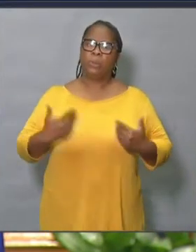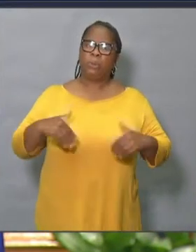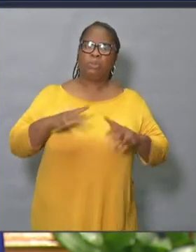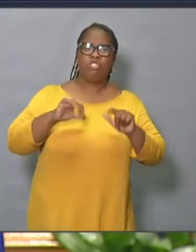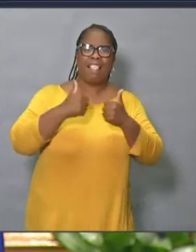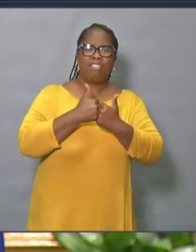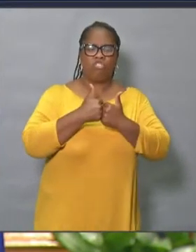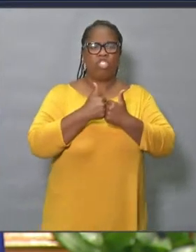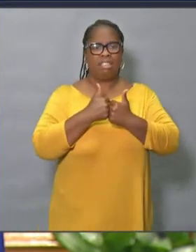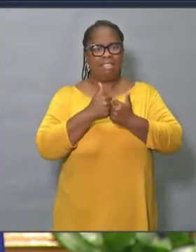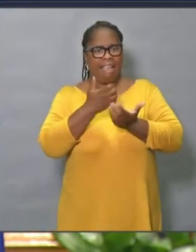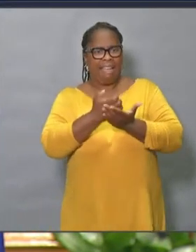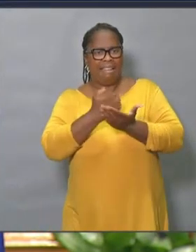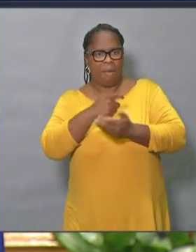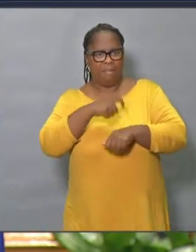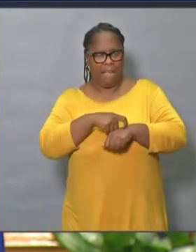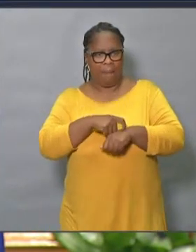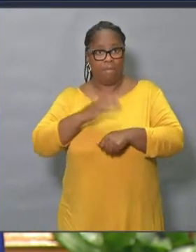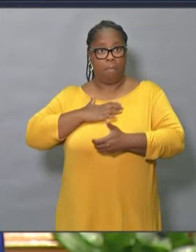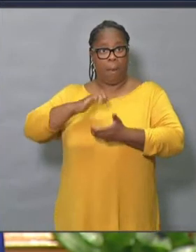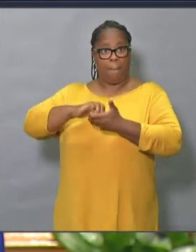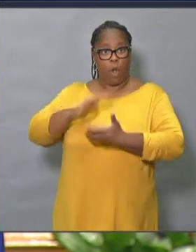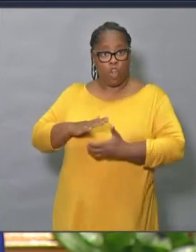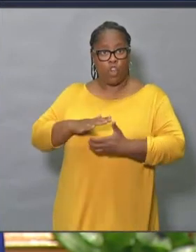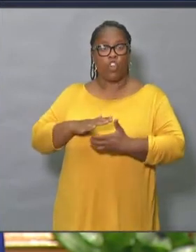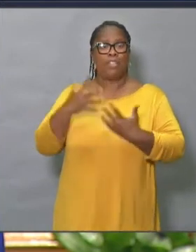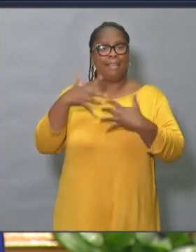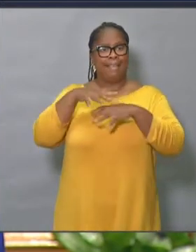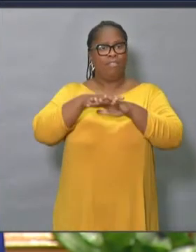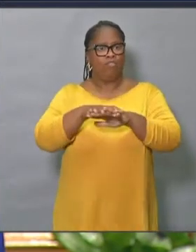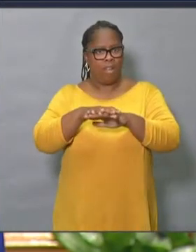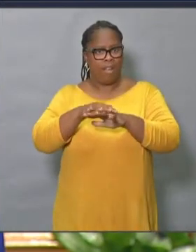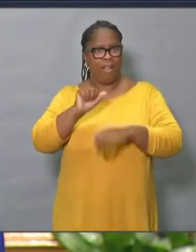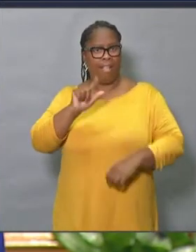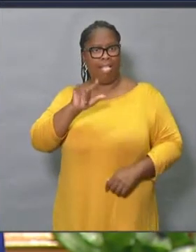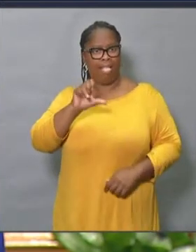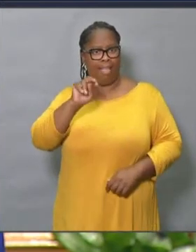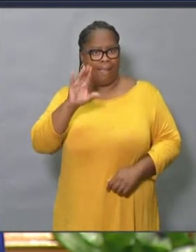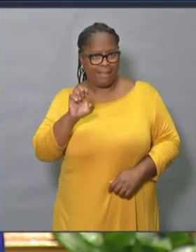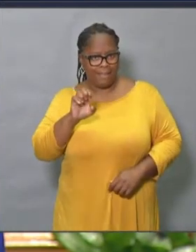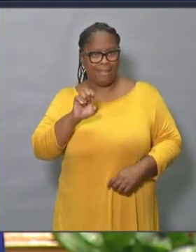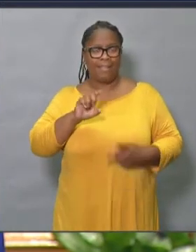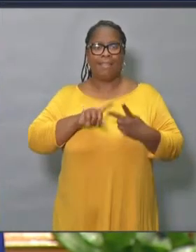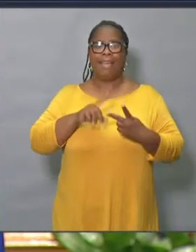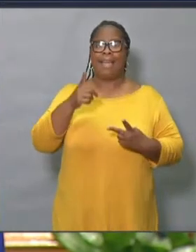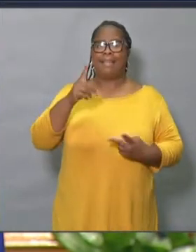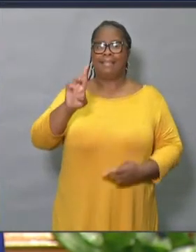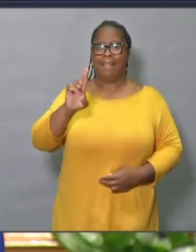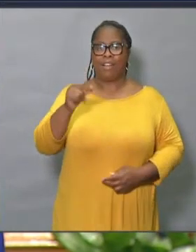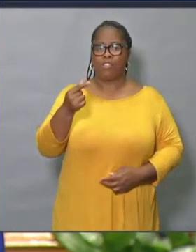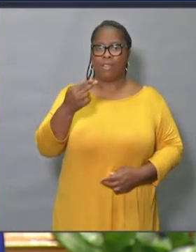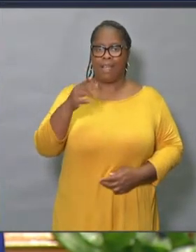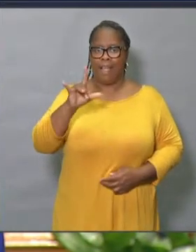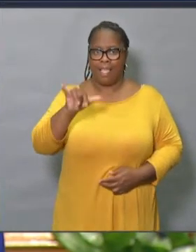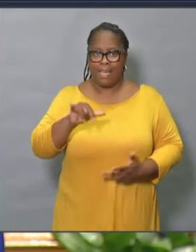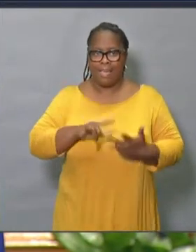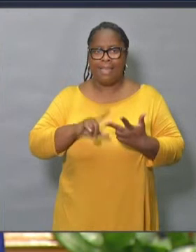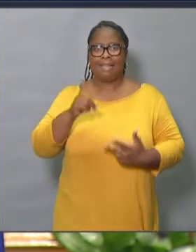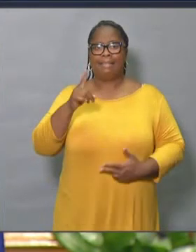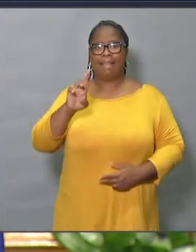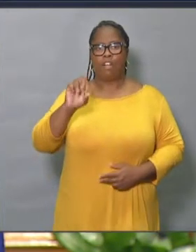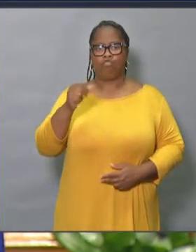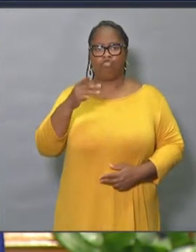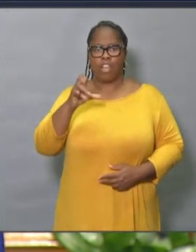at the Health Integration Alliance, Dr. Galley and Dr. Sharon, and I fully support the innovation required for